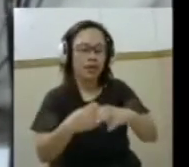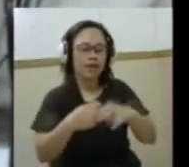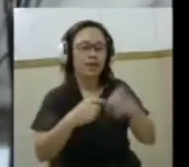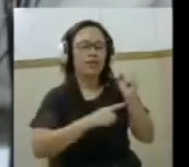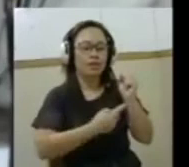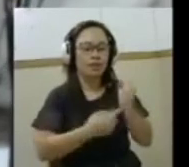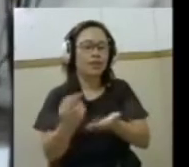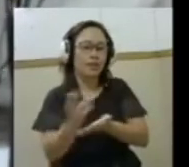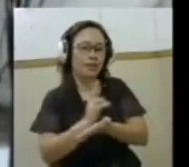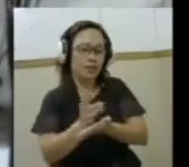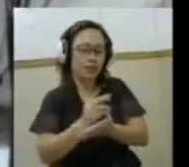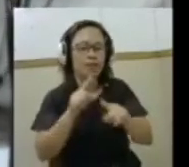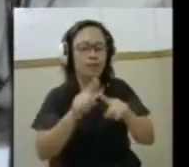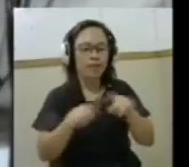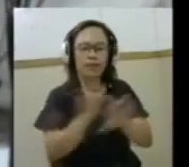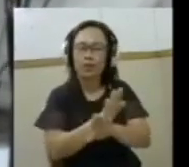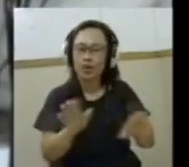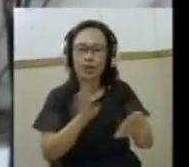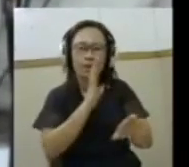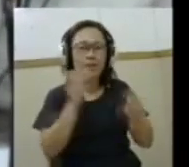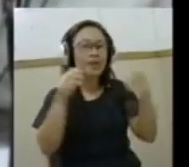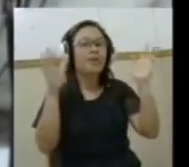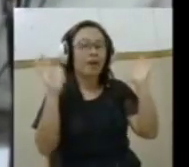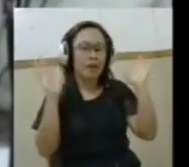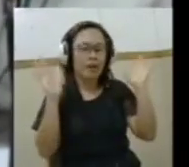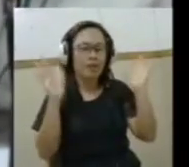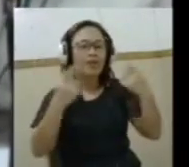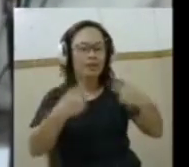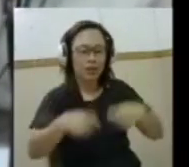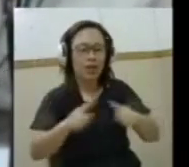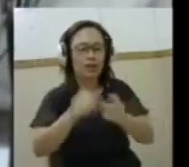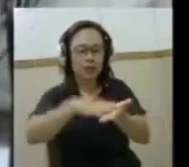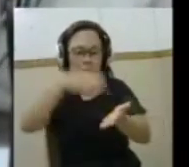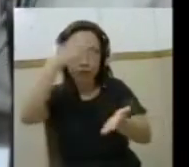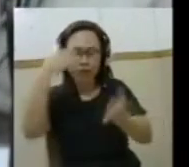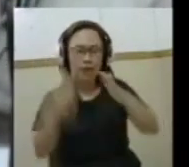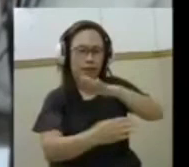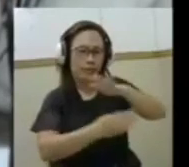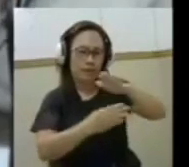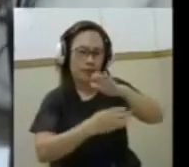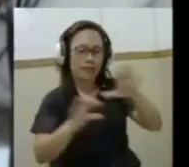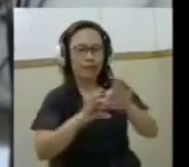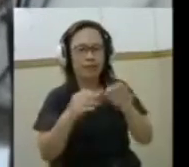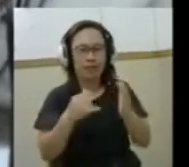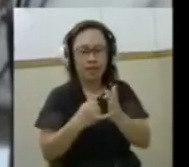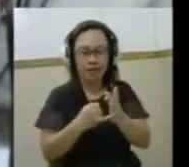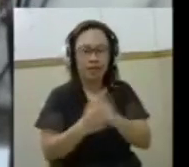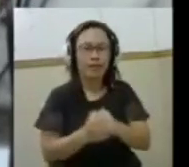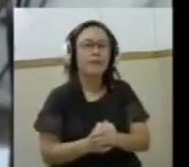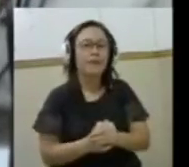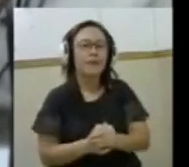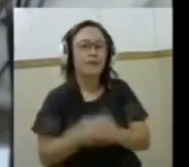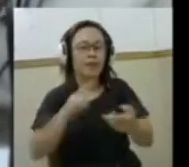do research, but do not give up. Just try to learn the basics of it. Exactly. And